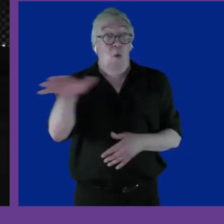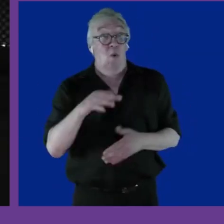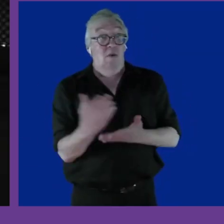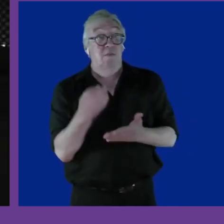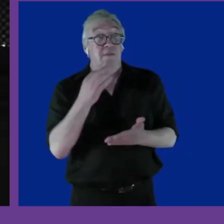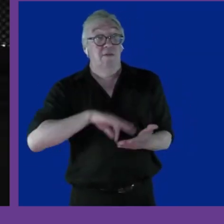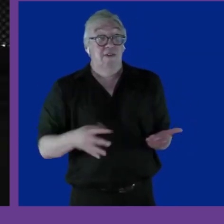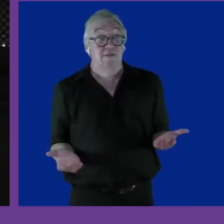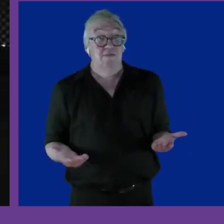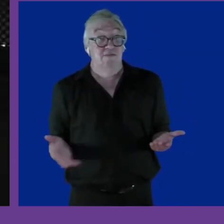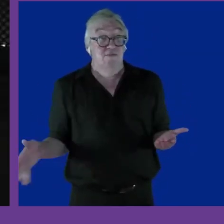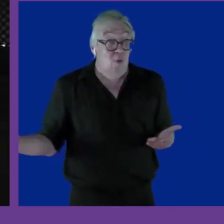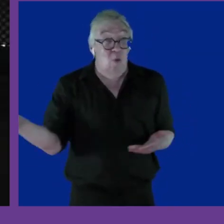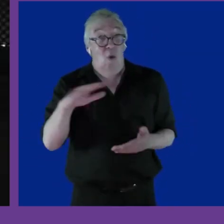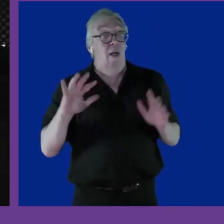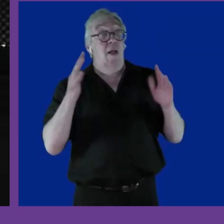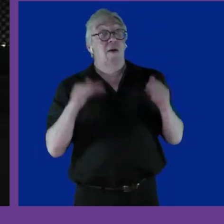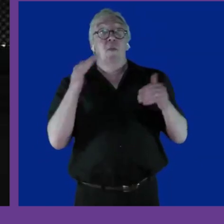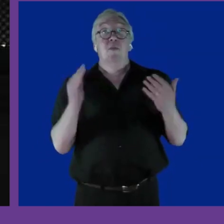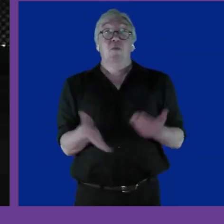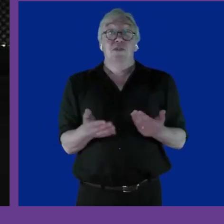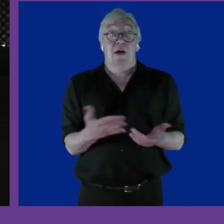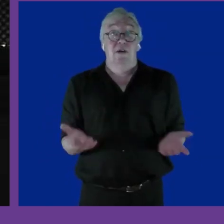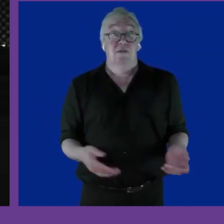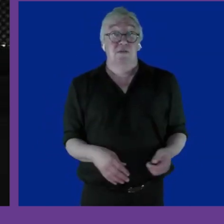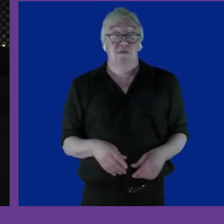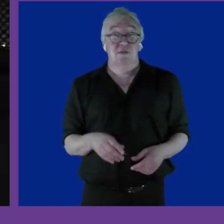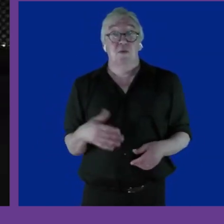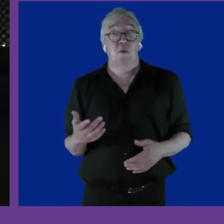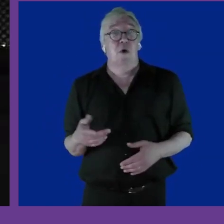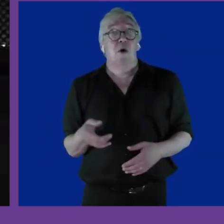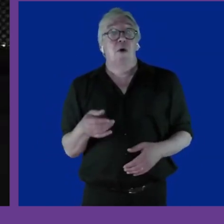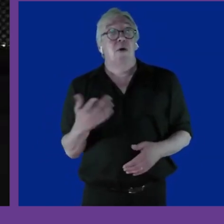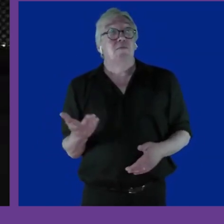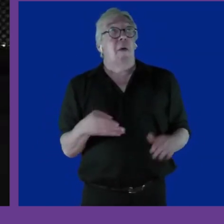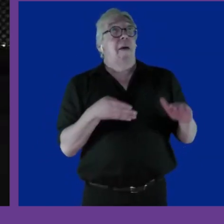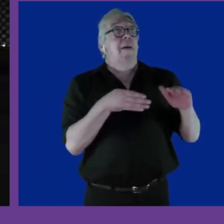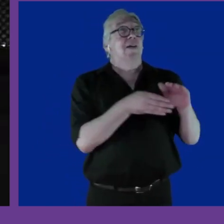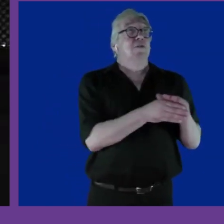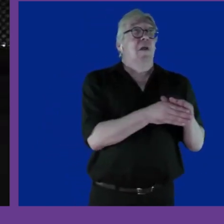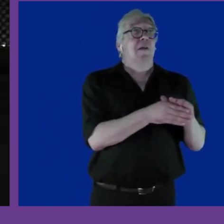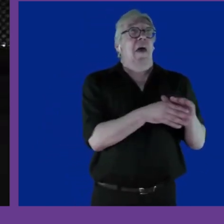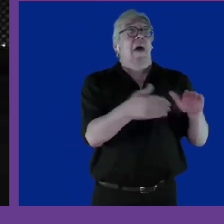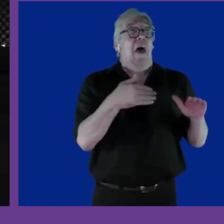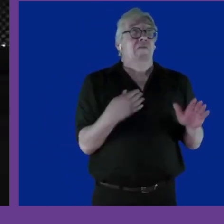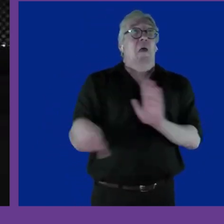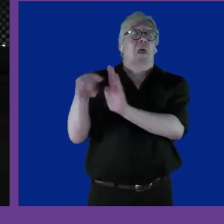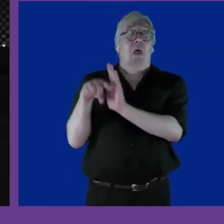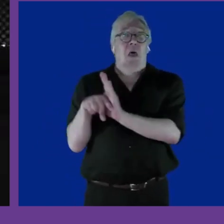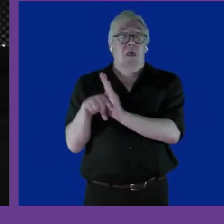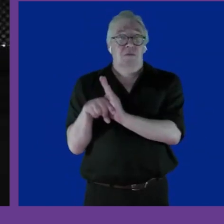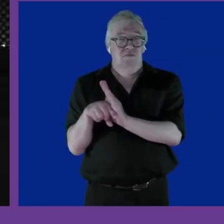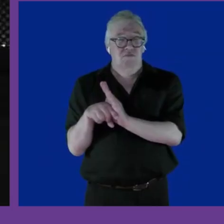this notion that, you know, somehow there's a dilemma or a trade-off, I think is simply wrong. And these are